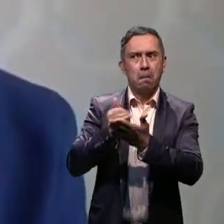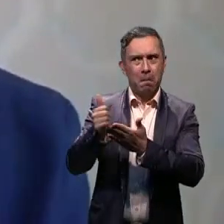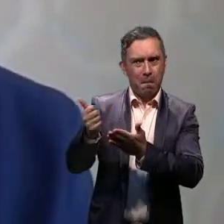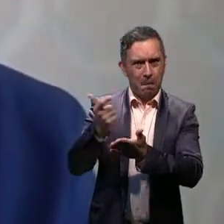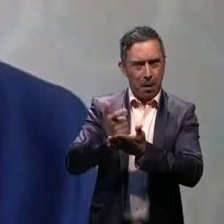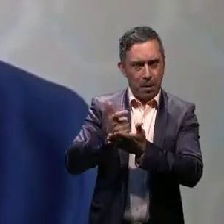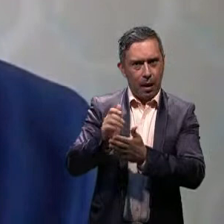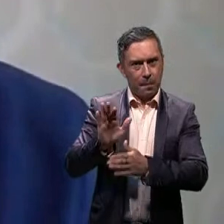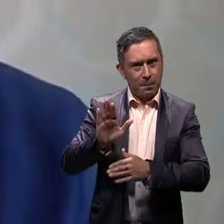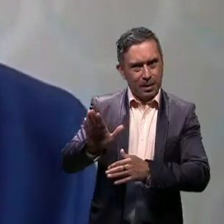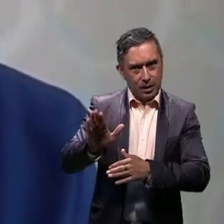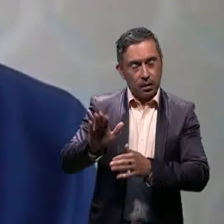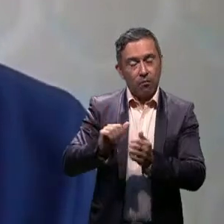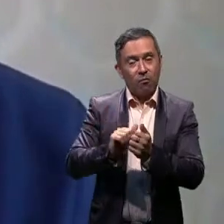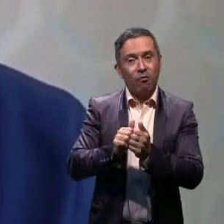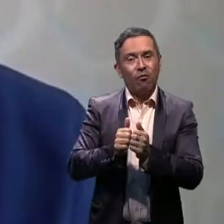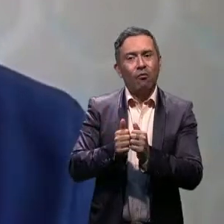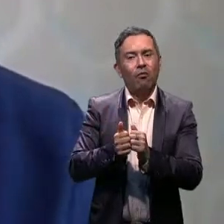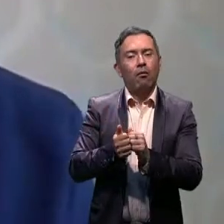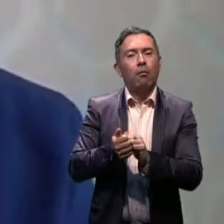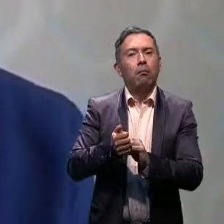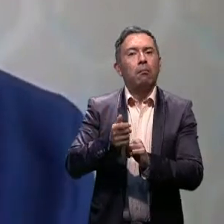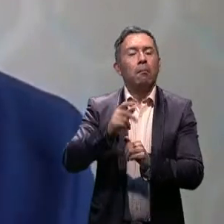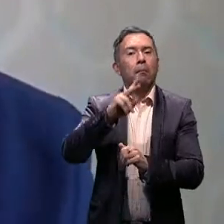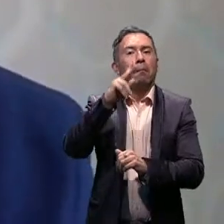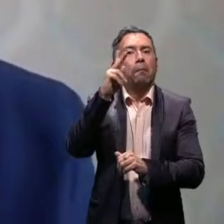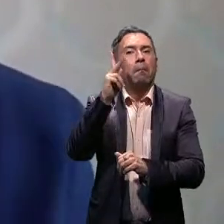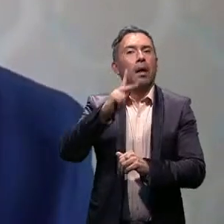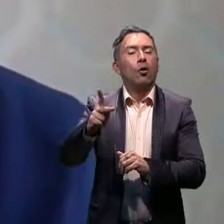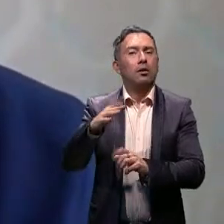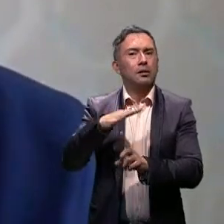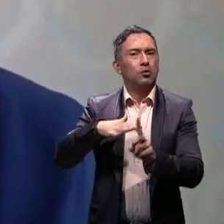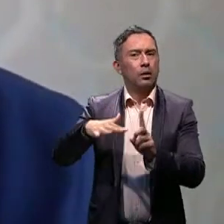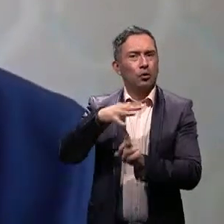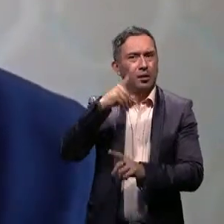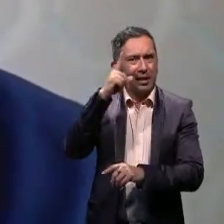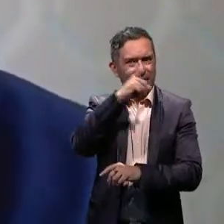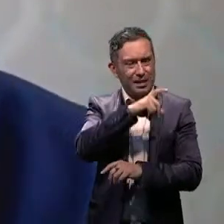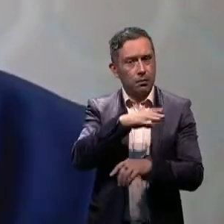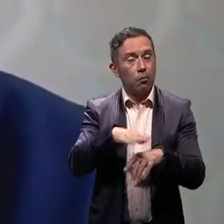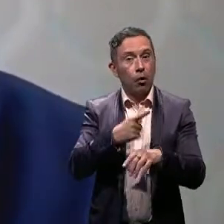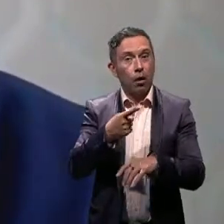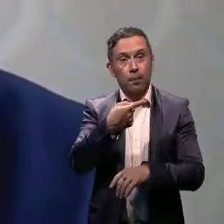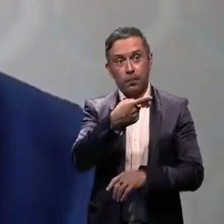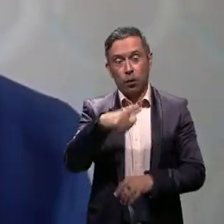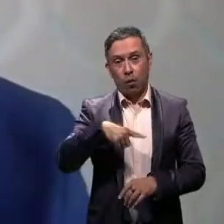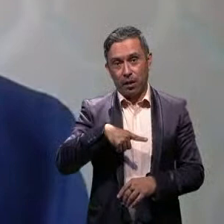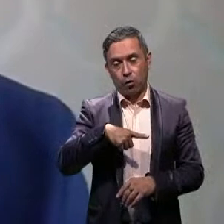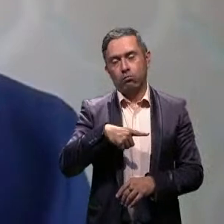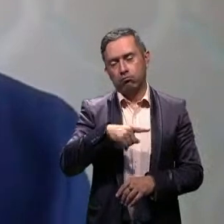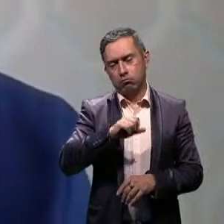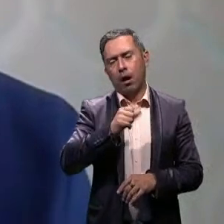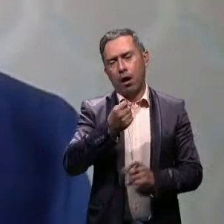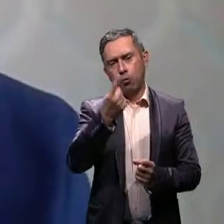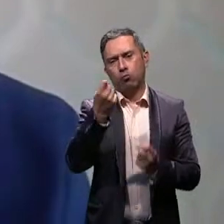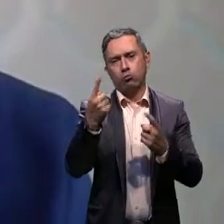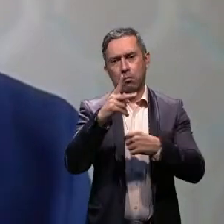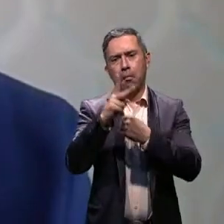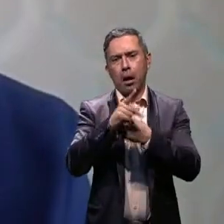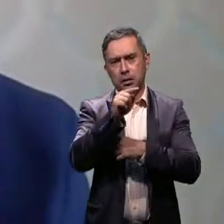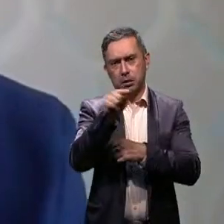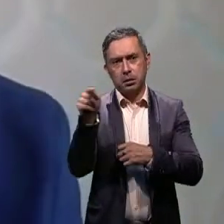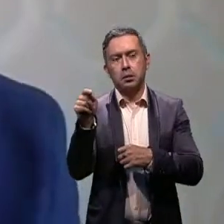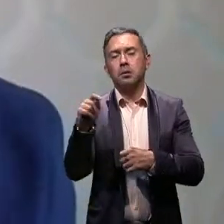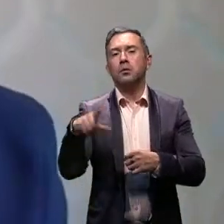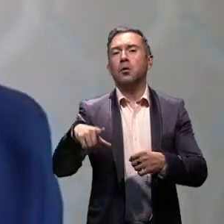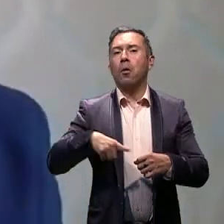that end up by creating quite a difficult situation, because the government may have in